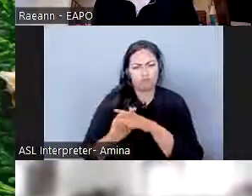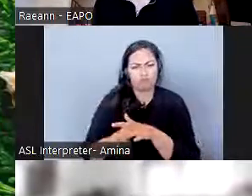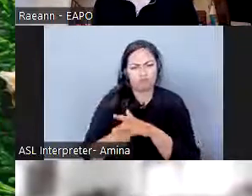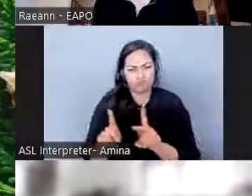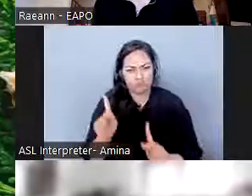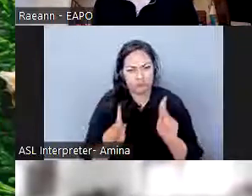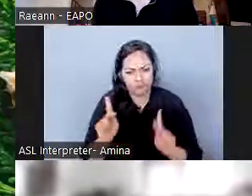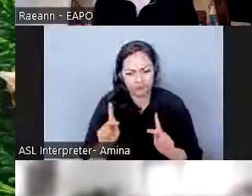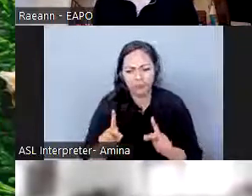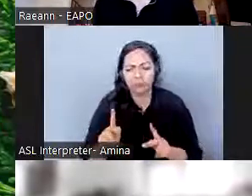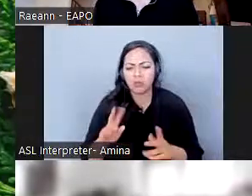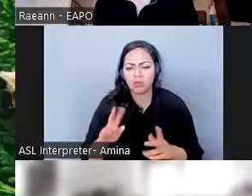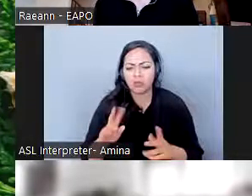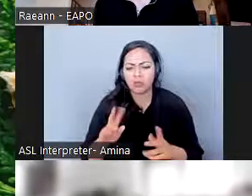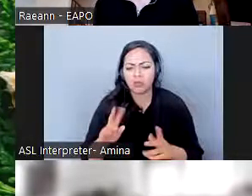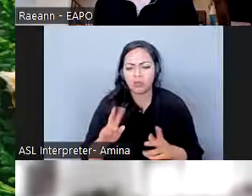respect.